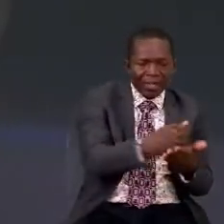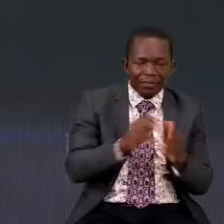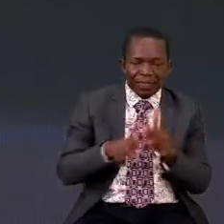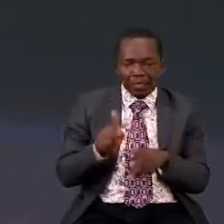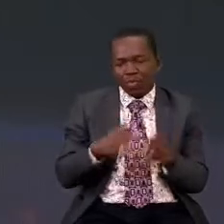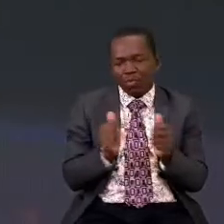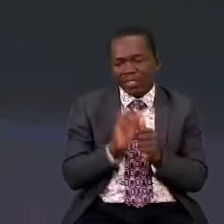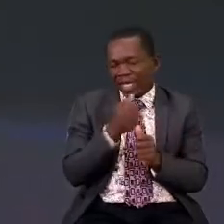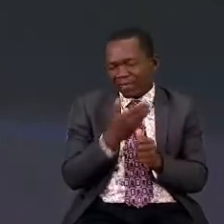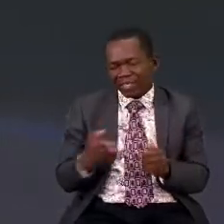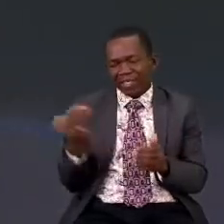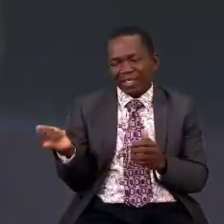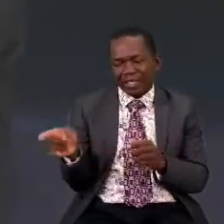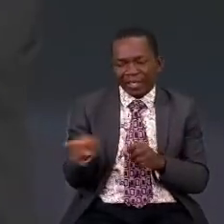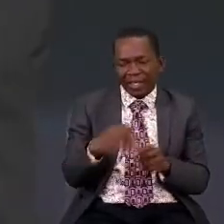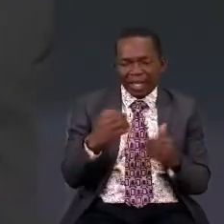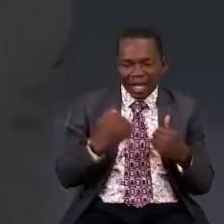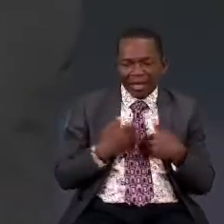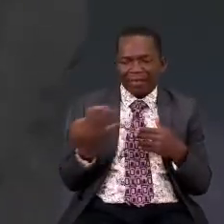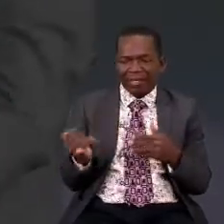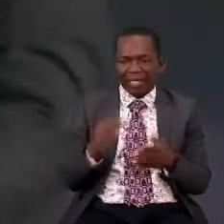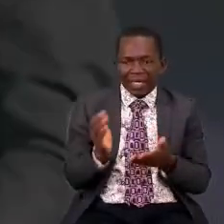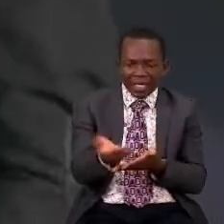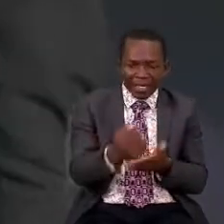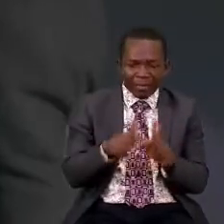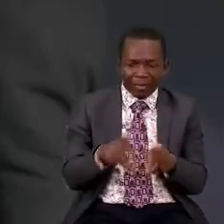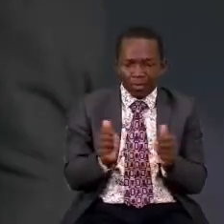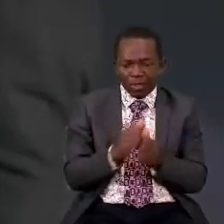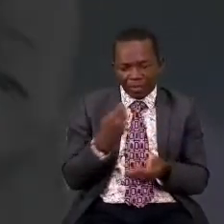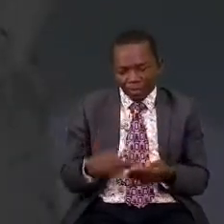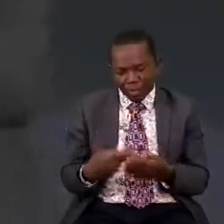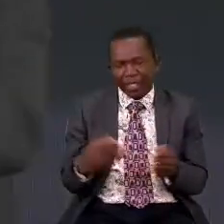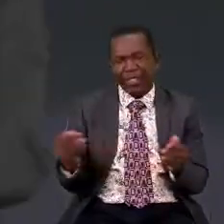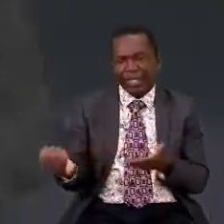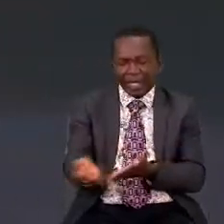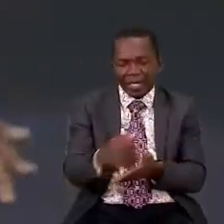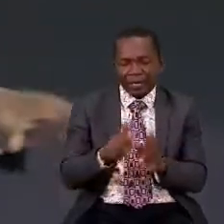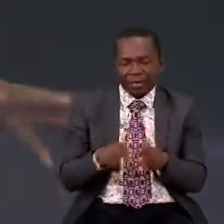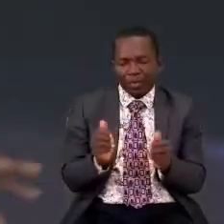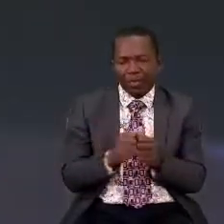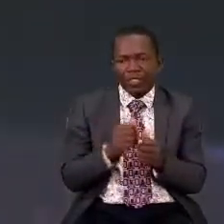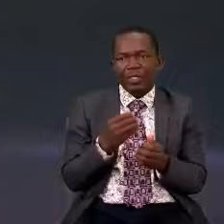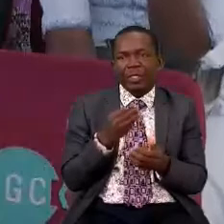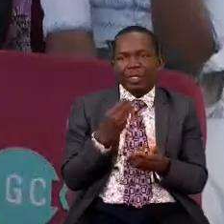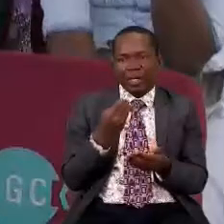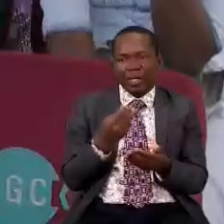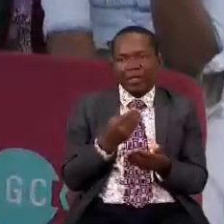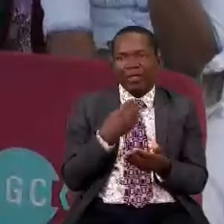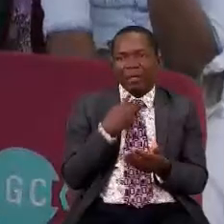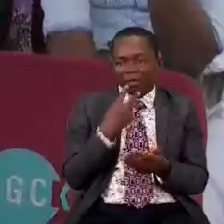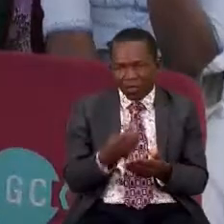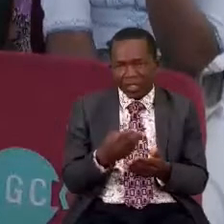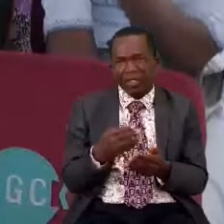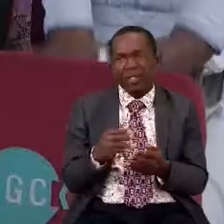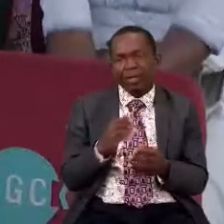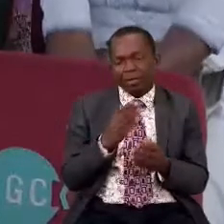tribe. But the Lord will be watching. Why don't they put that man there? The people are crying. The people are shouting. Why don't they put